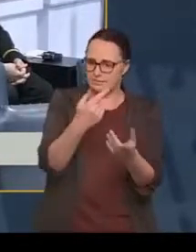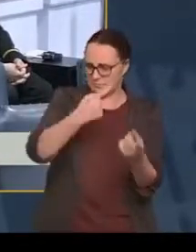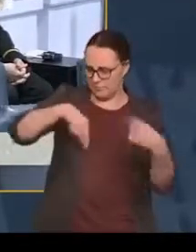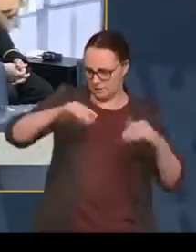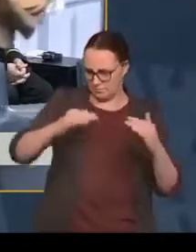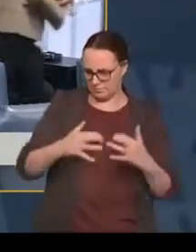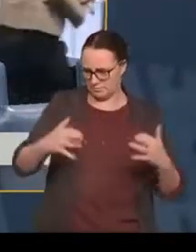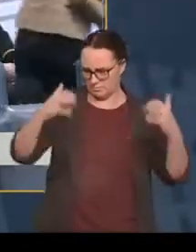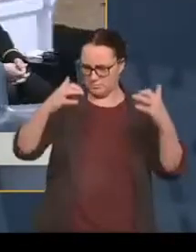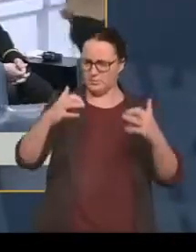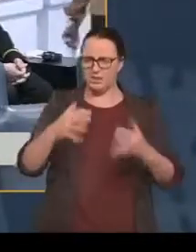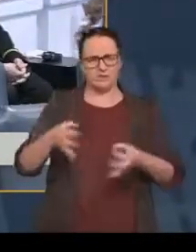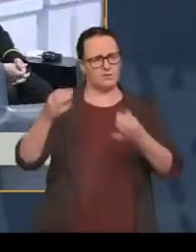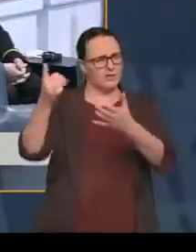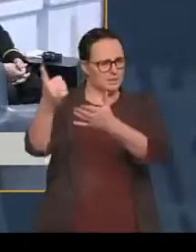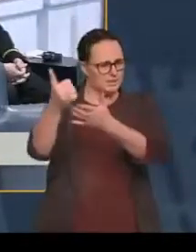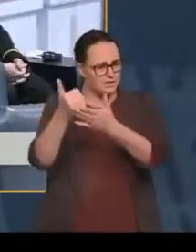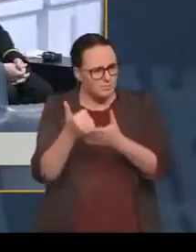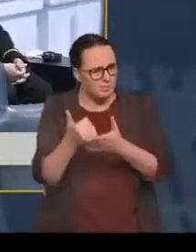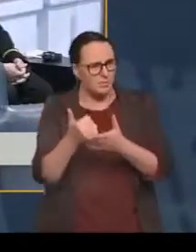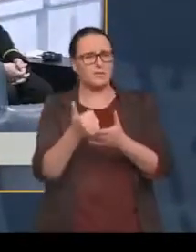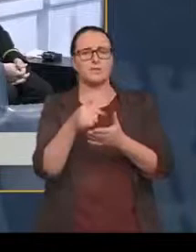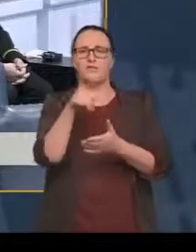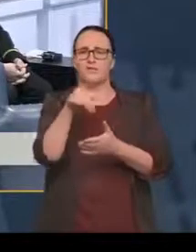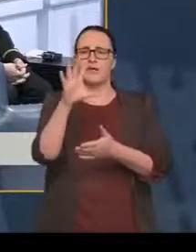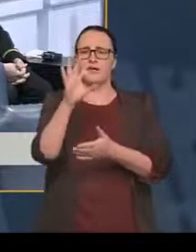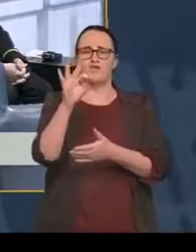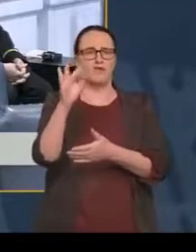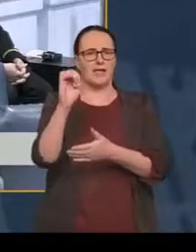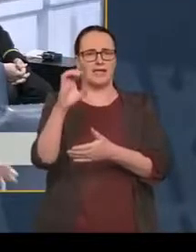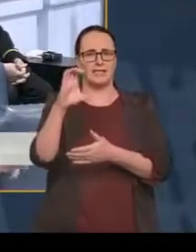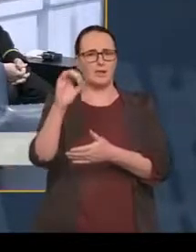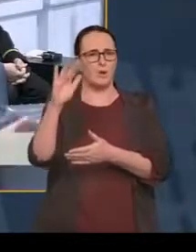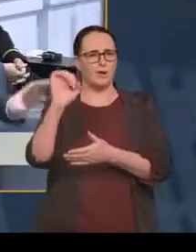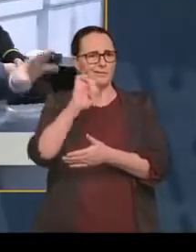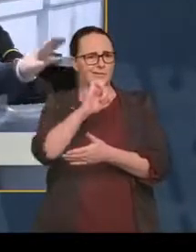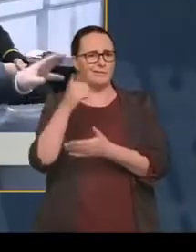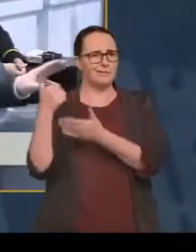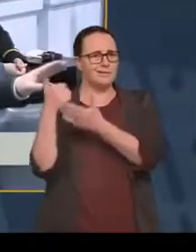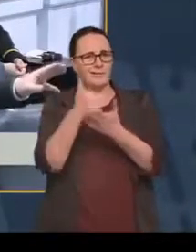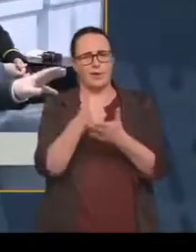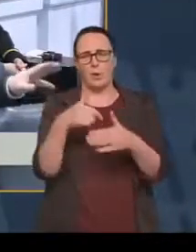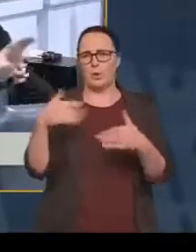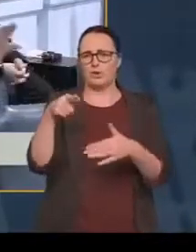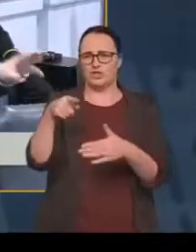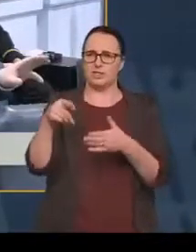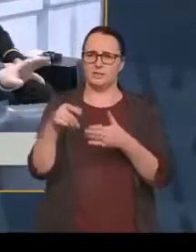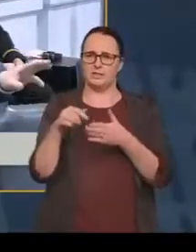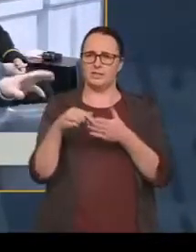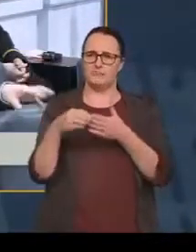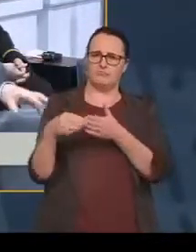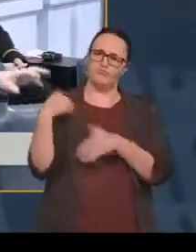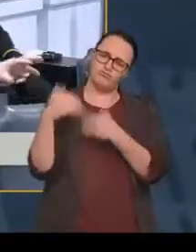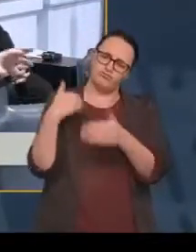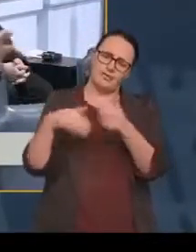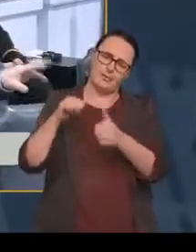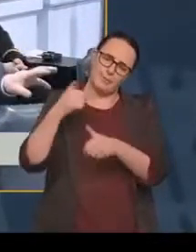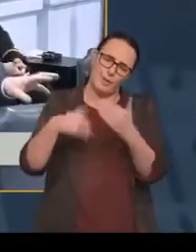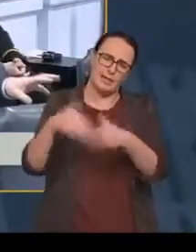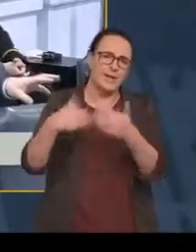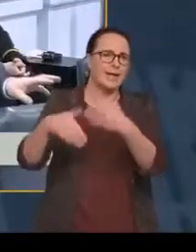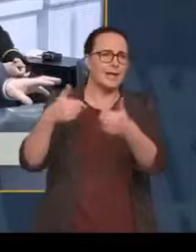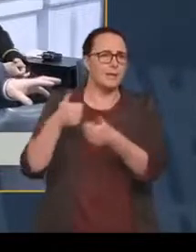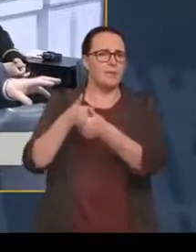important we in this House acknowledge, the great support of his parliamentary assistant, Grace Coyle. And she has been an engine in all of this, and I think that's